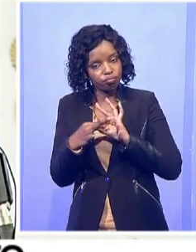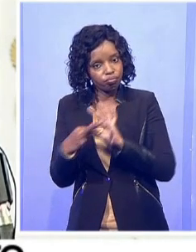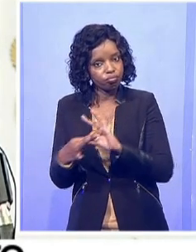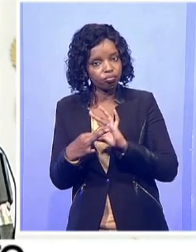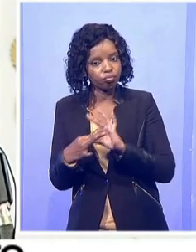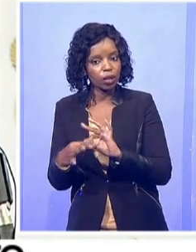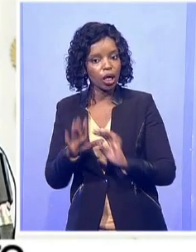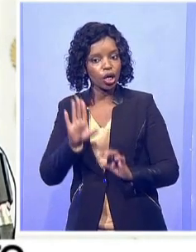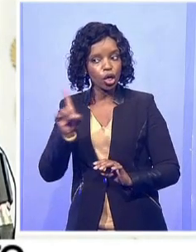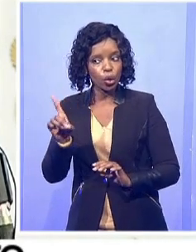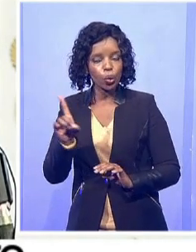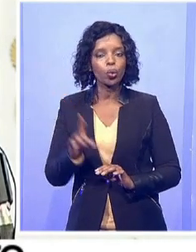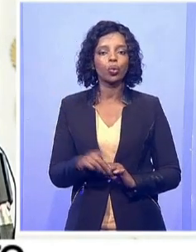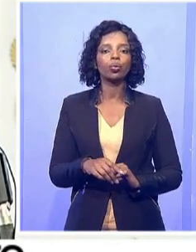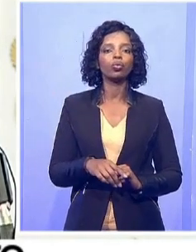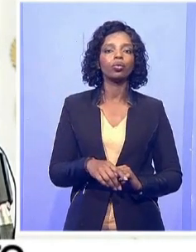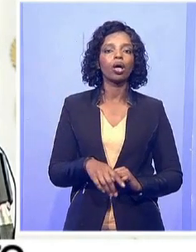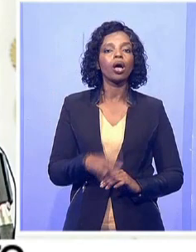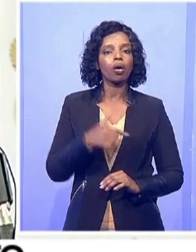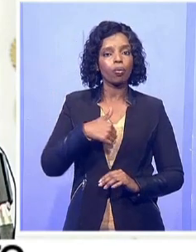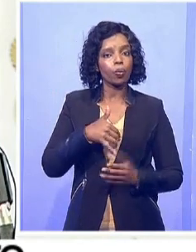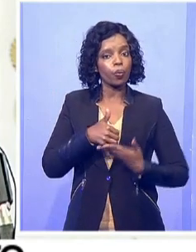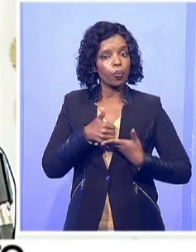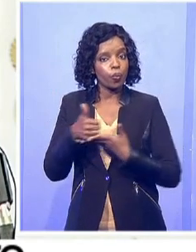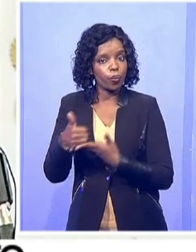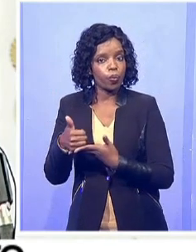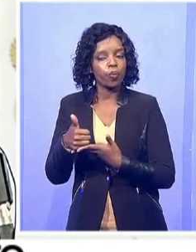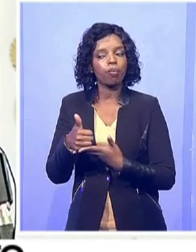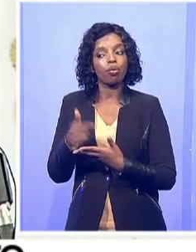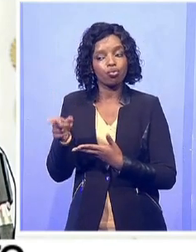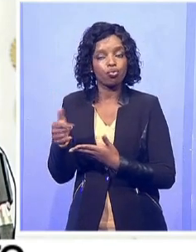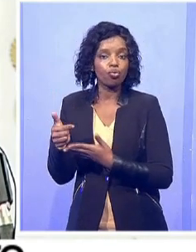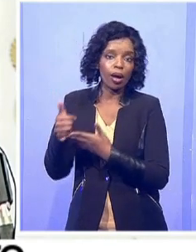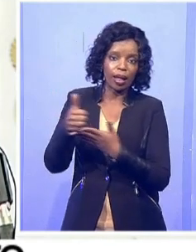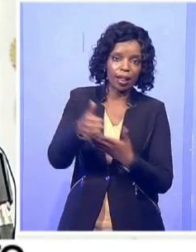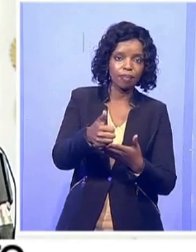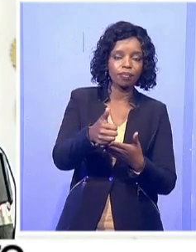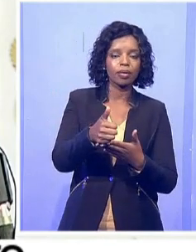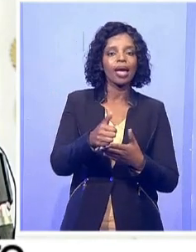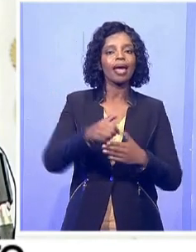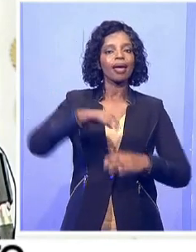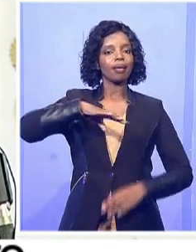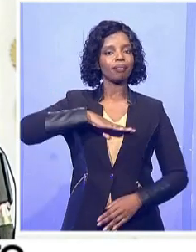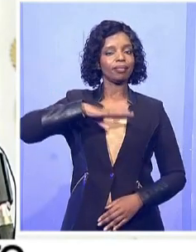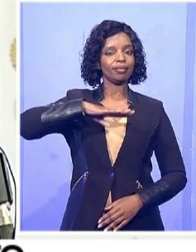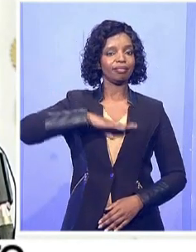to assist our military veterans.